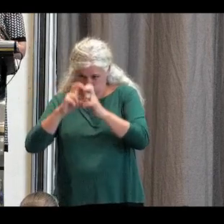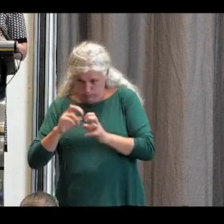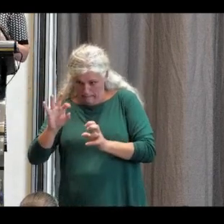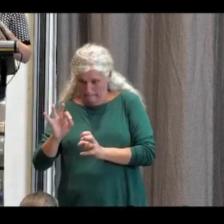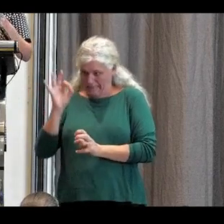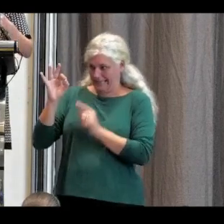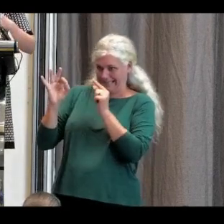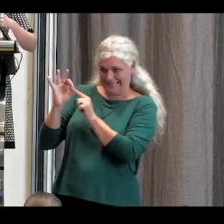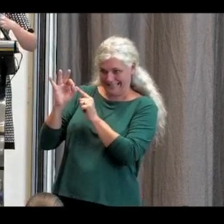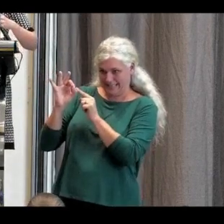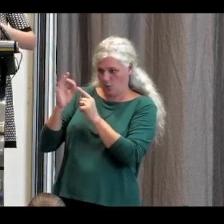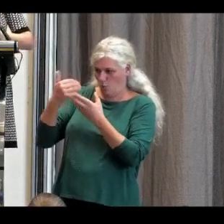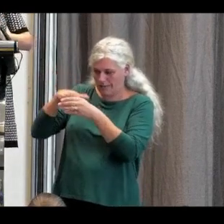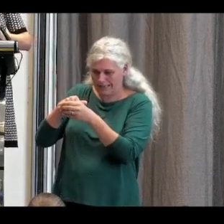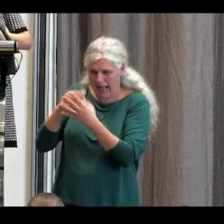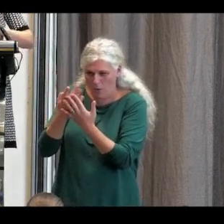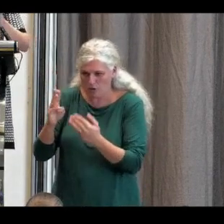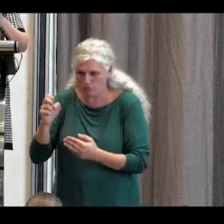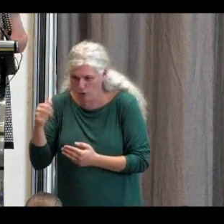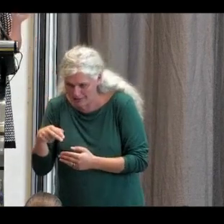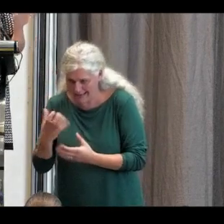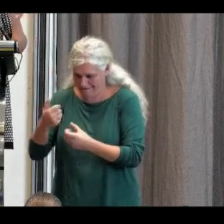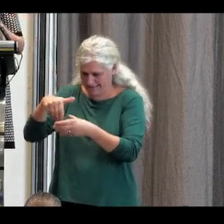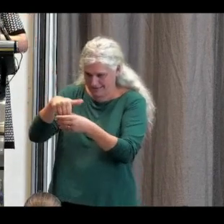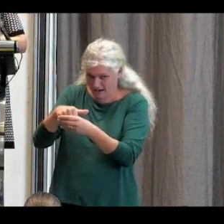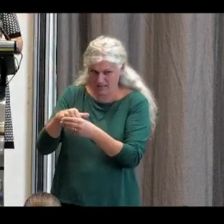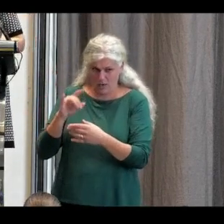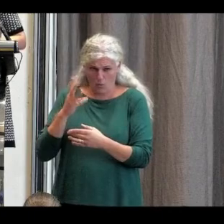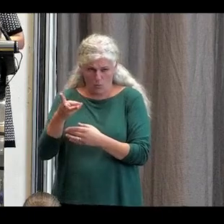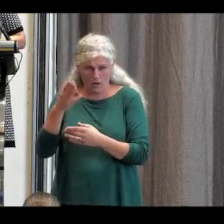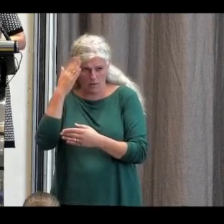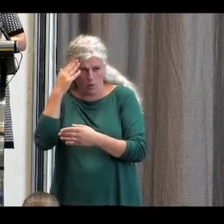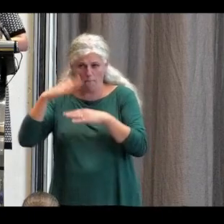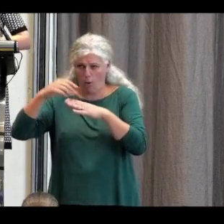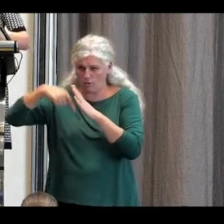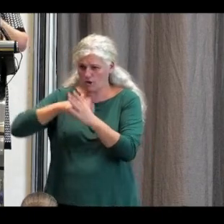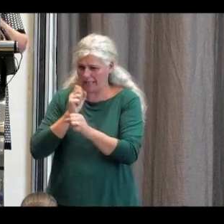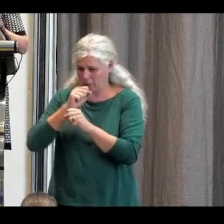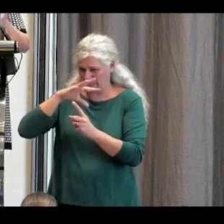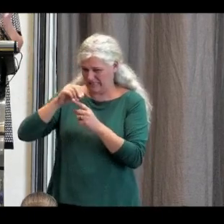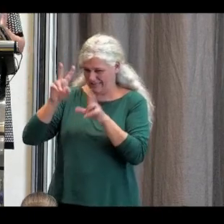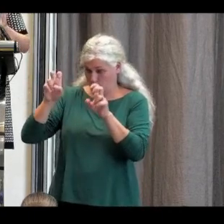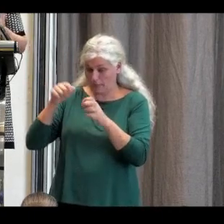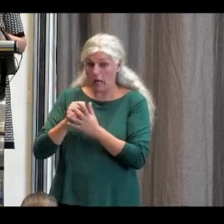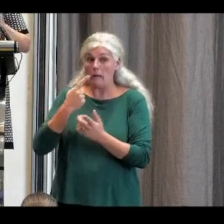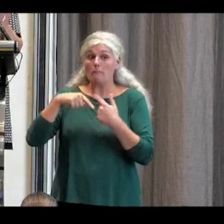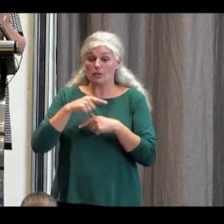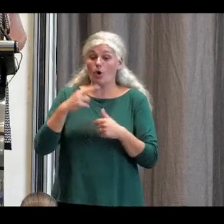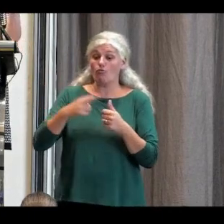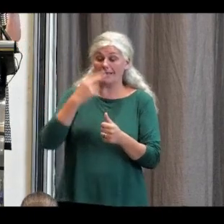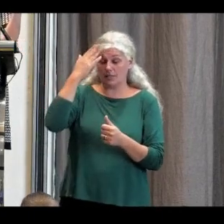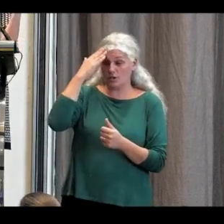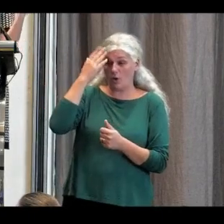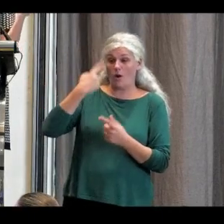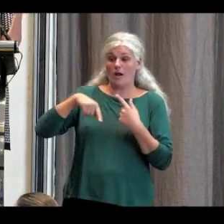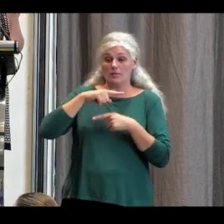the expression of proteins, and I'm sure that you're going to hear a lot more about later on about this. However, it's already known that